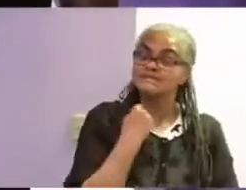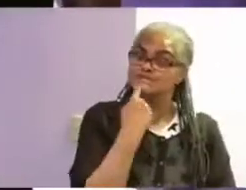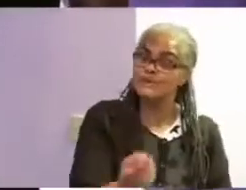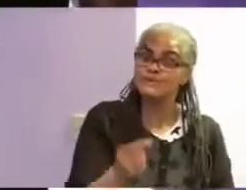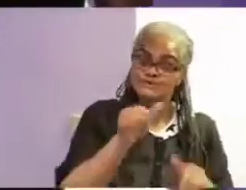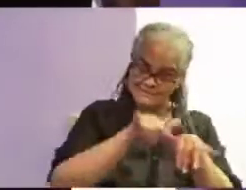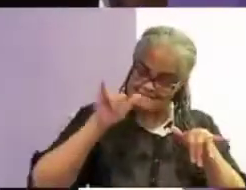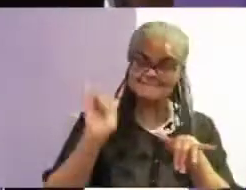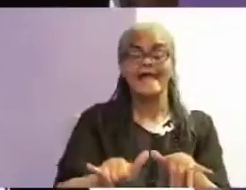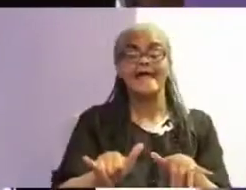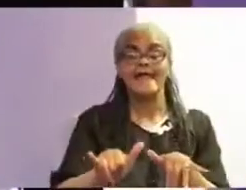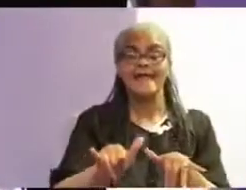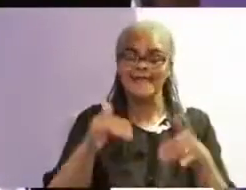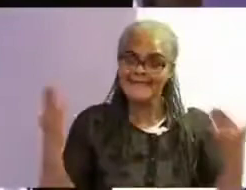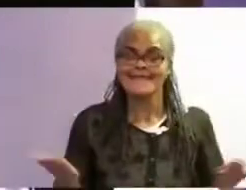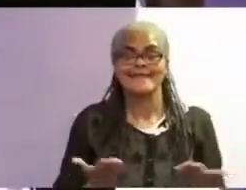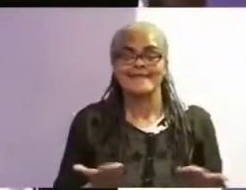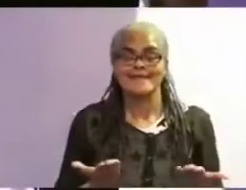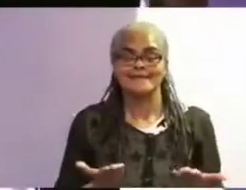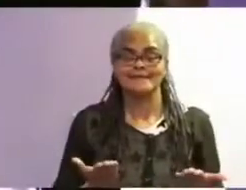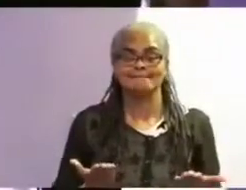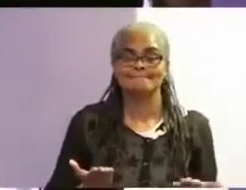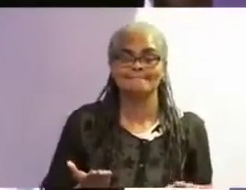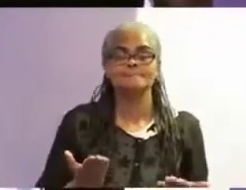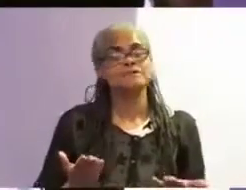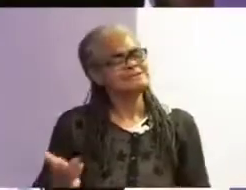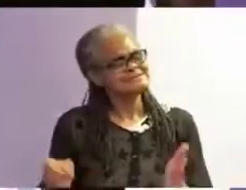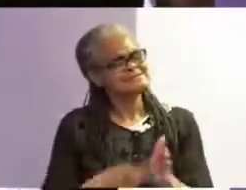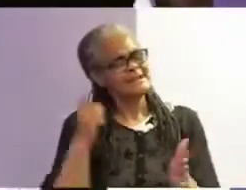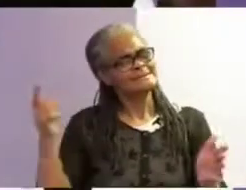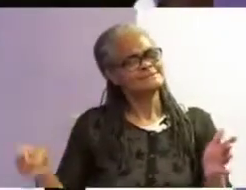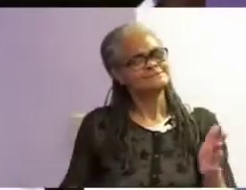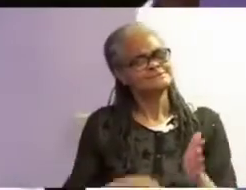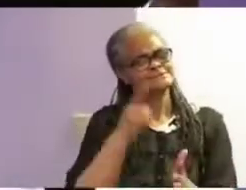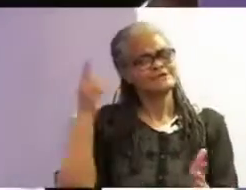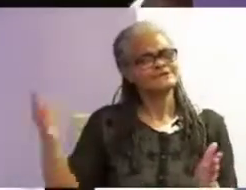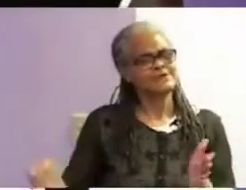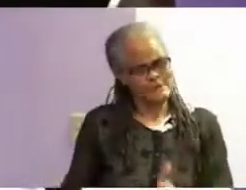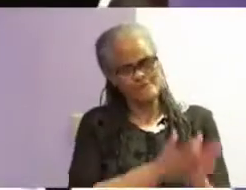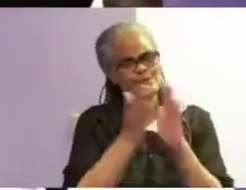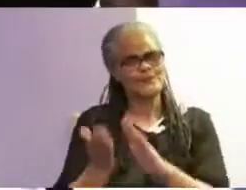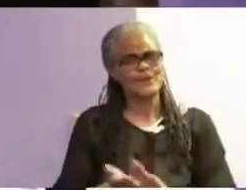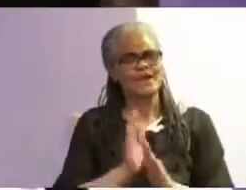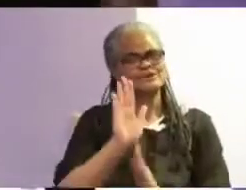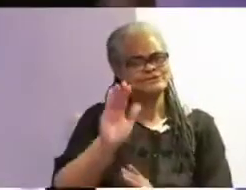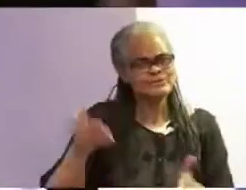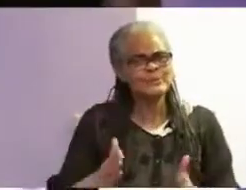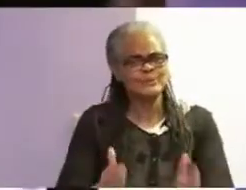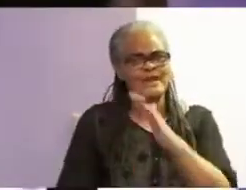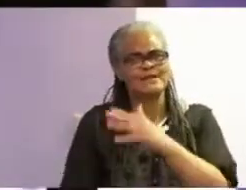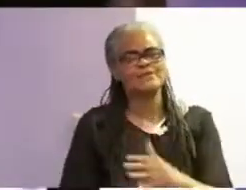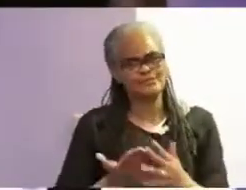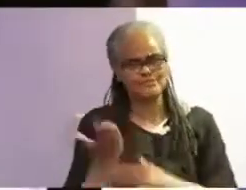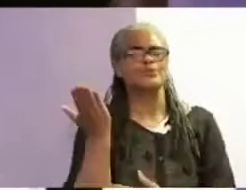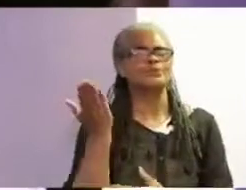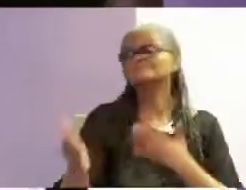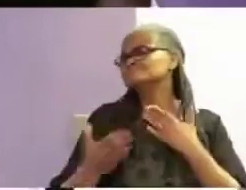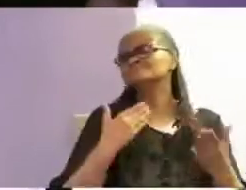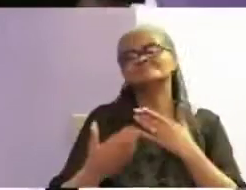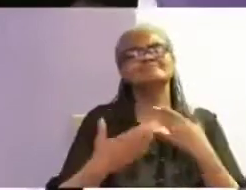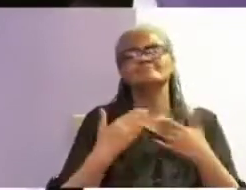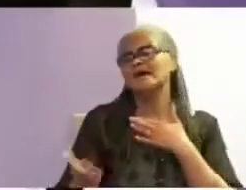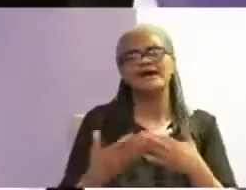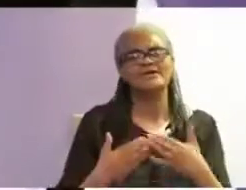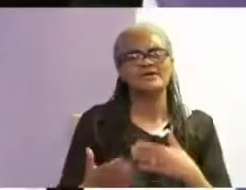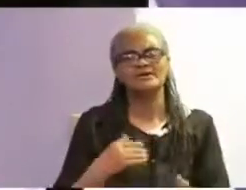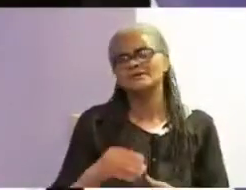here. Glory to God. And sometimes you got to praise your way through. No matter how you feel, you got to lift up